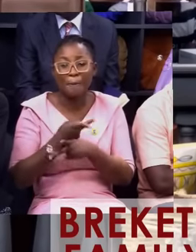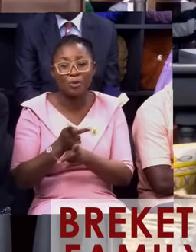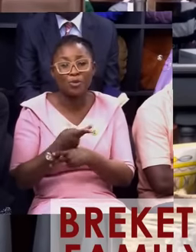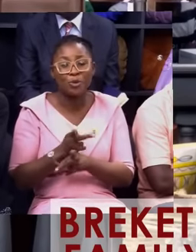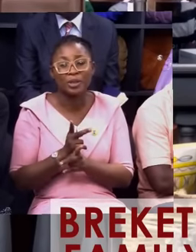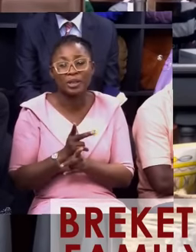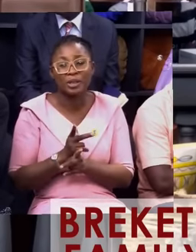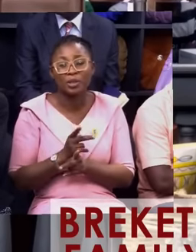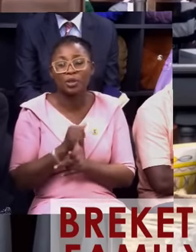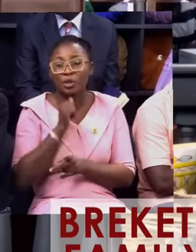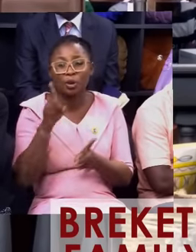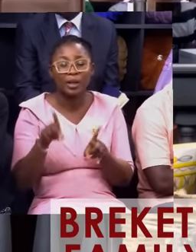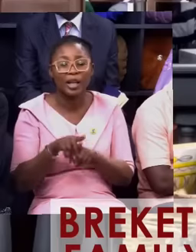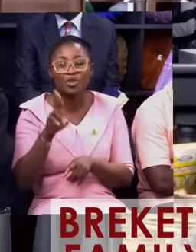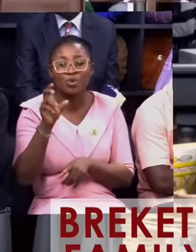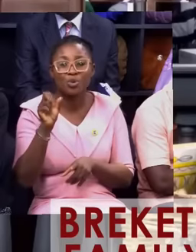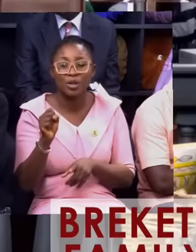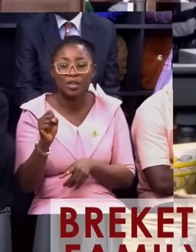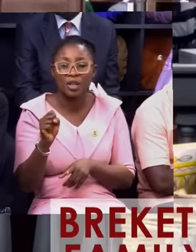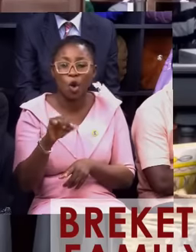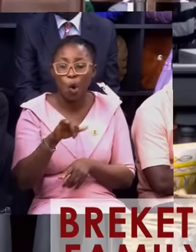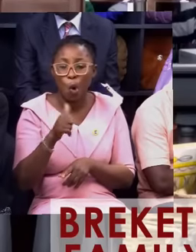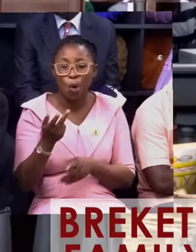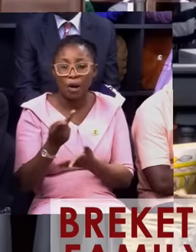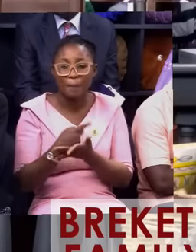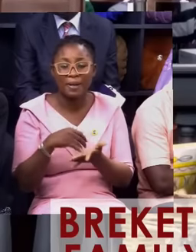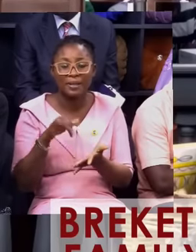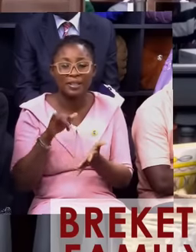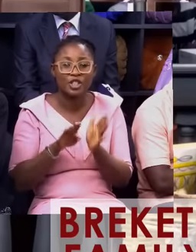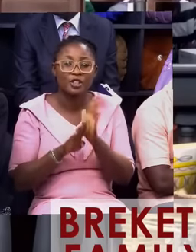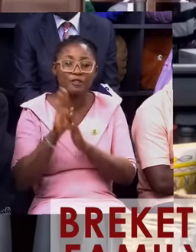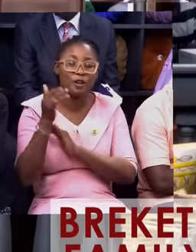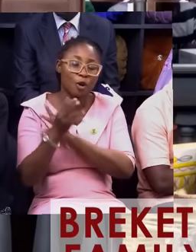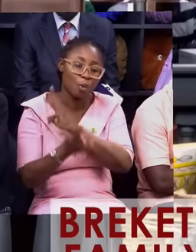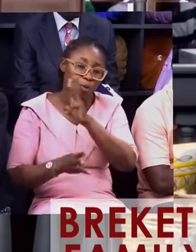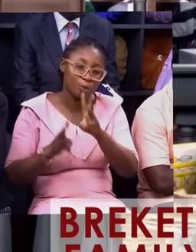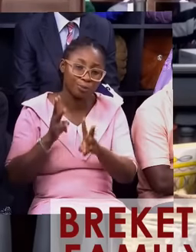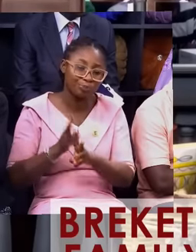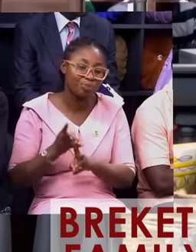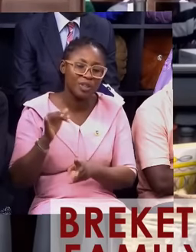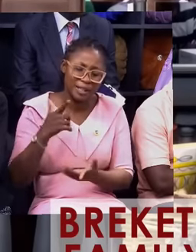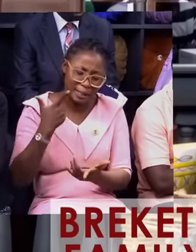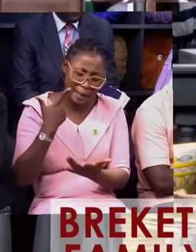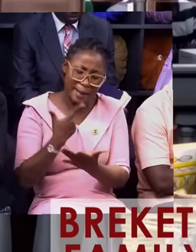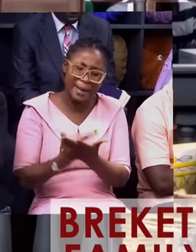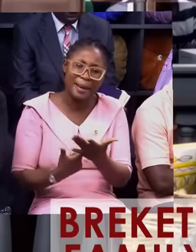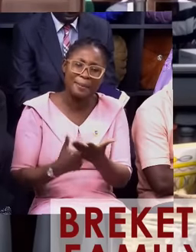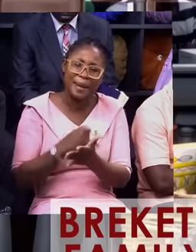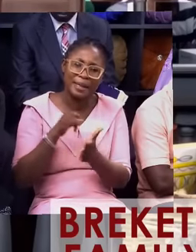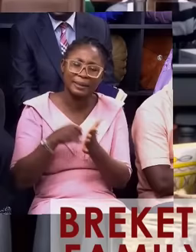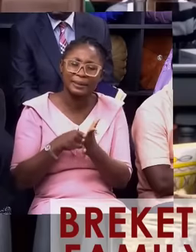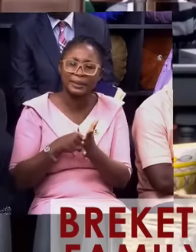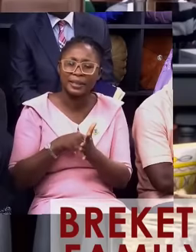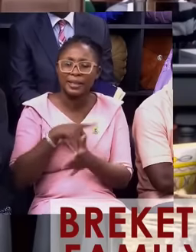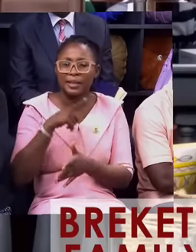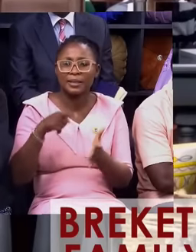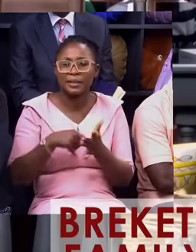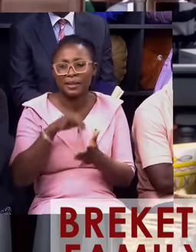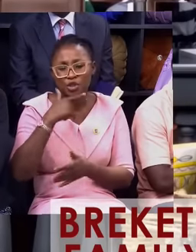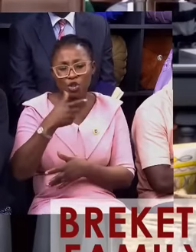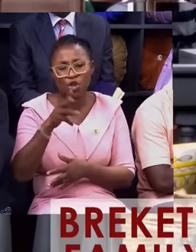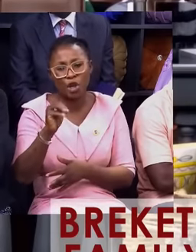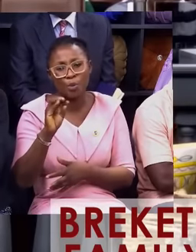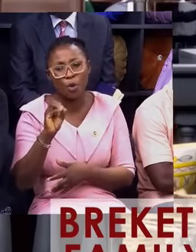products unlike in us where other part of the world develop World they it they they label this is GMO